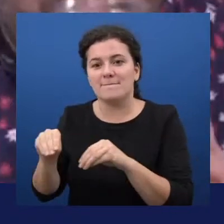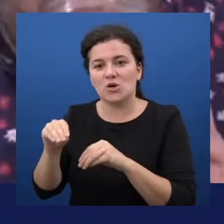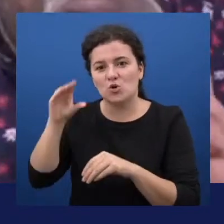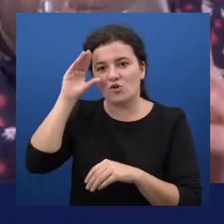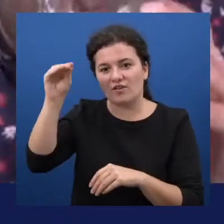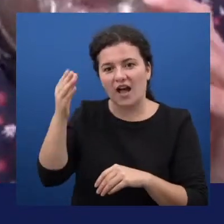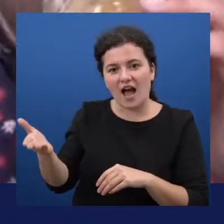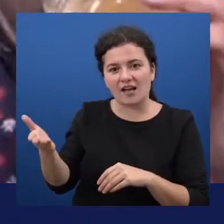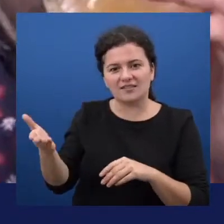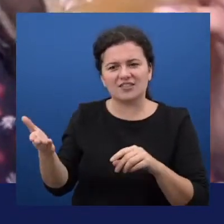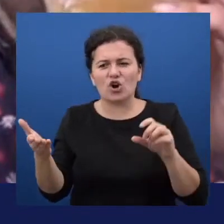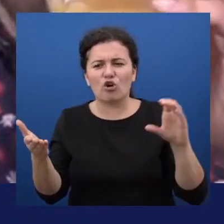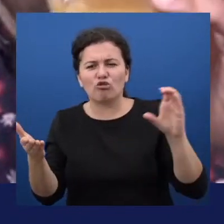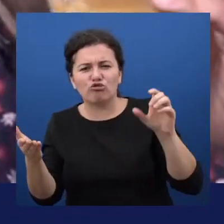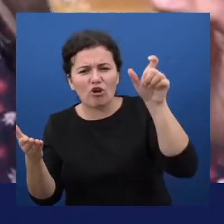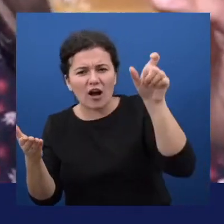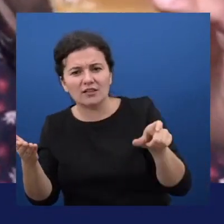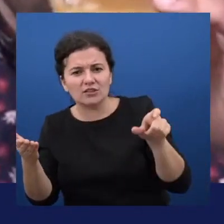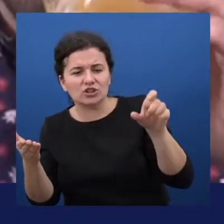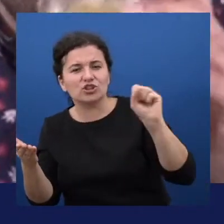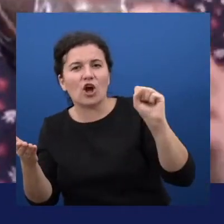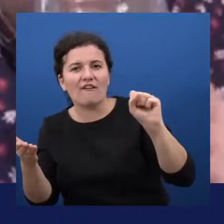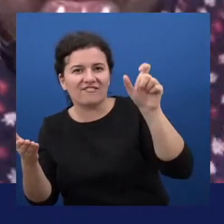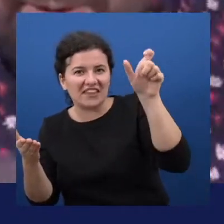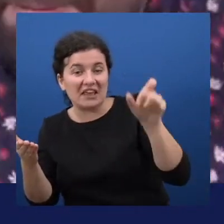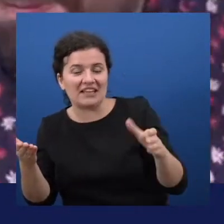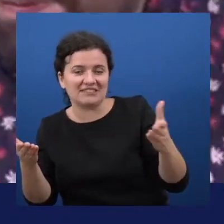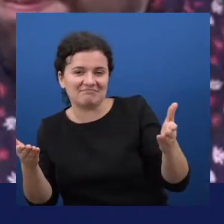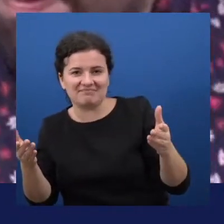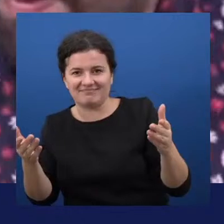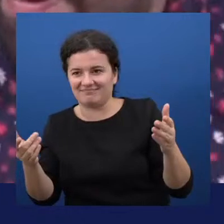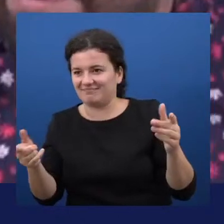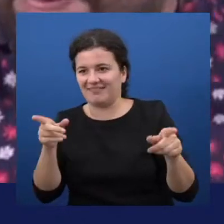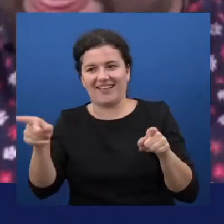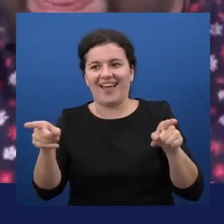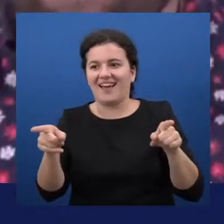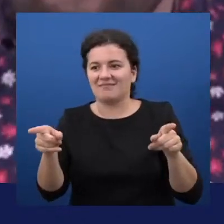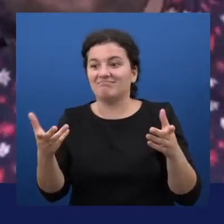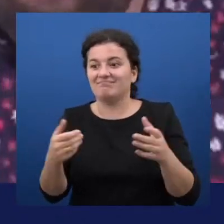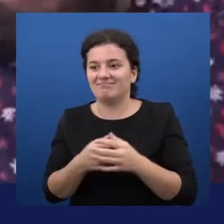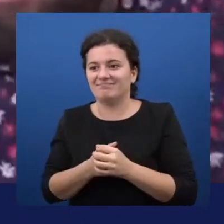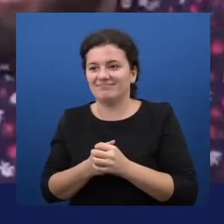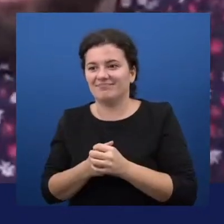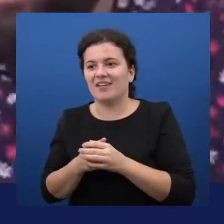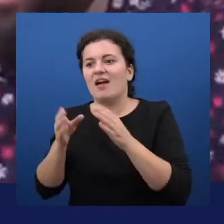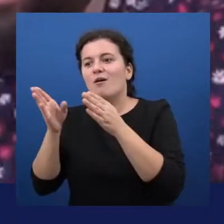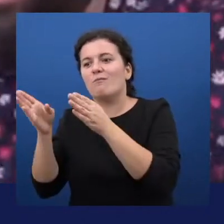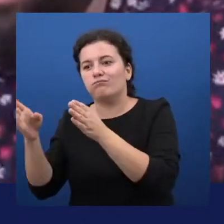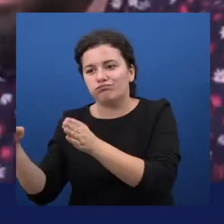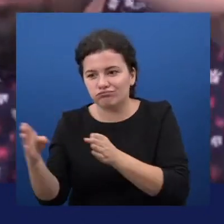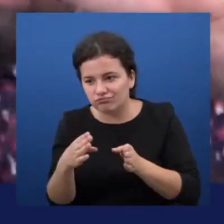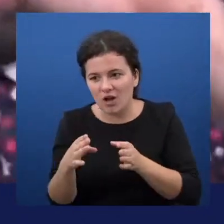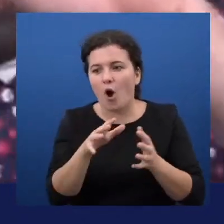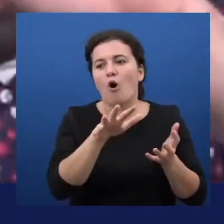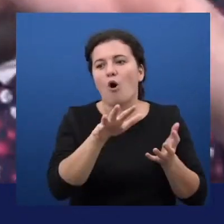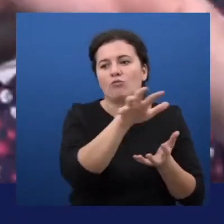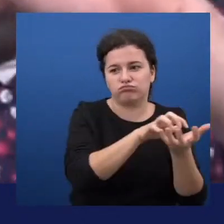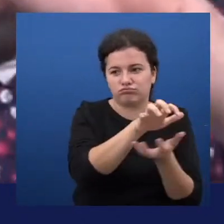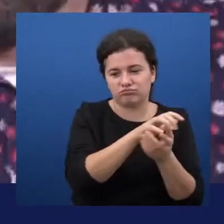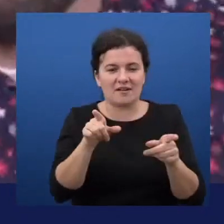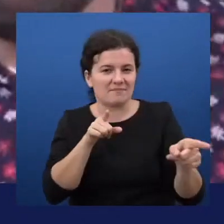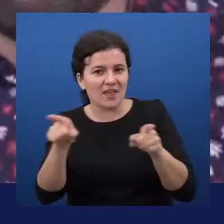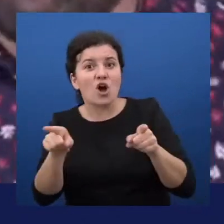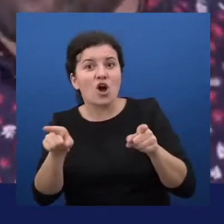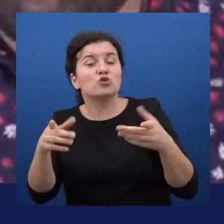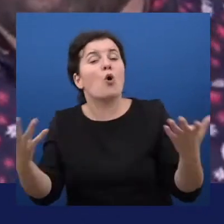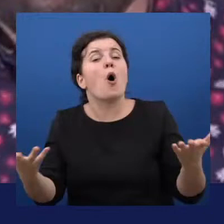crossovers happening from the scruffy guys to the neat guys? And I have to say, in this case, since my sound is really bad today, I'm really happy that you're having this